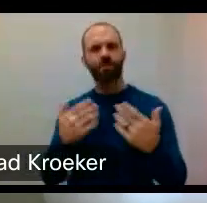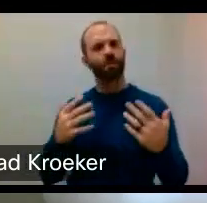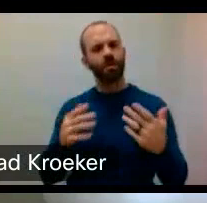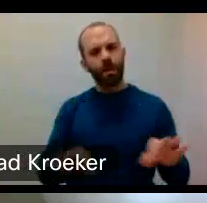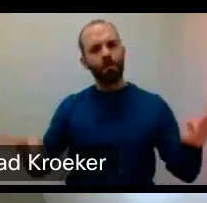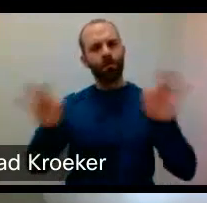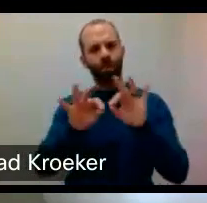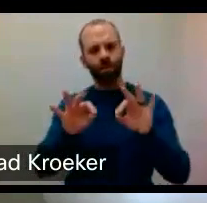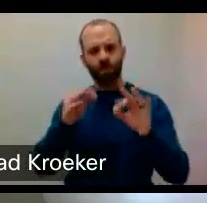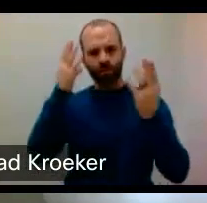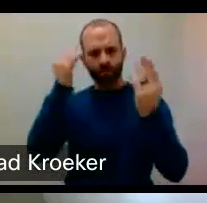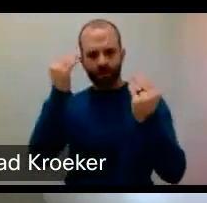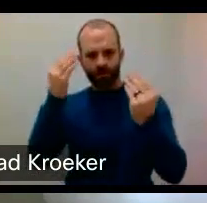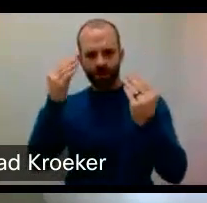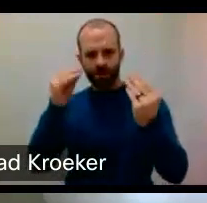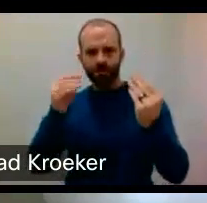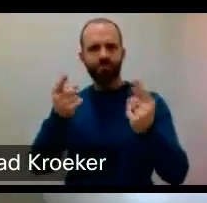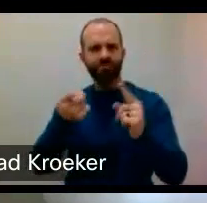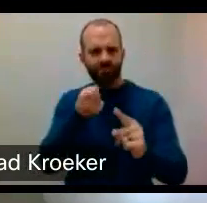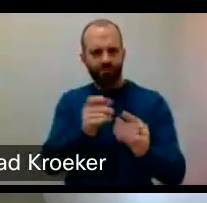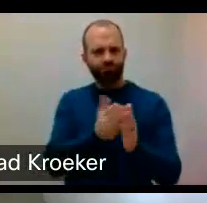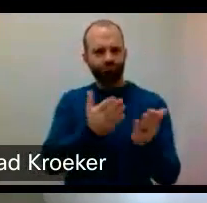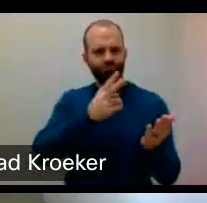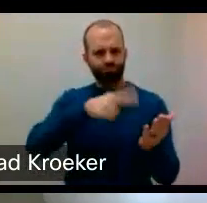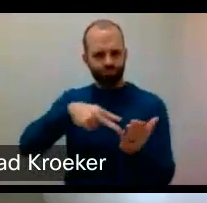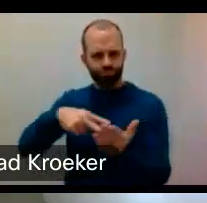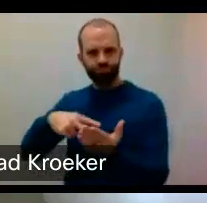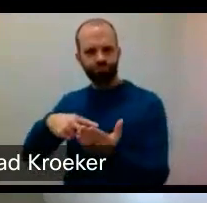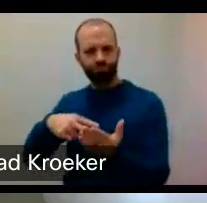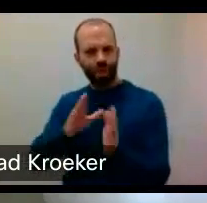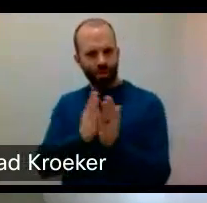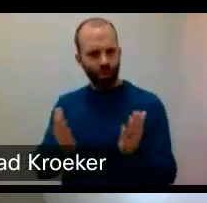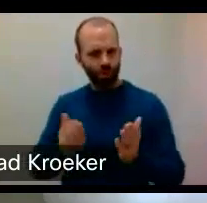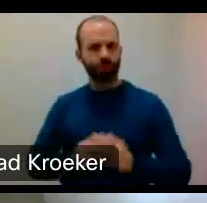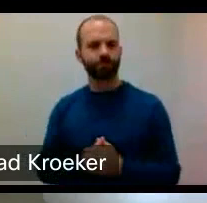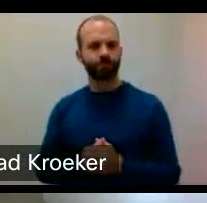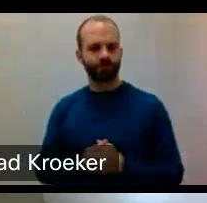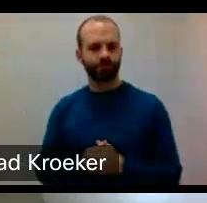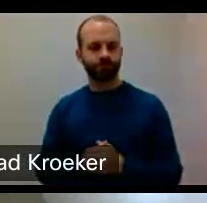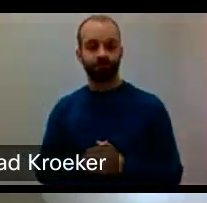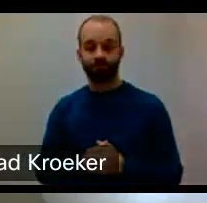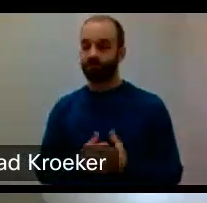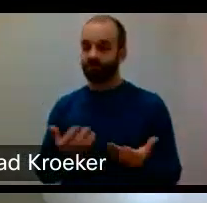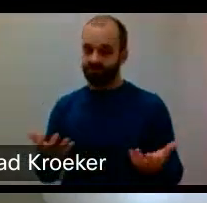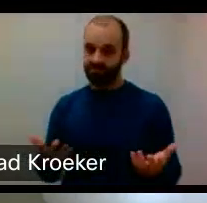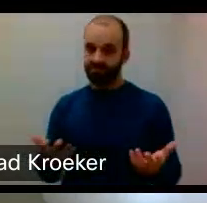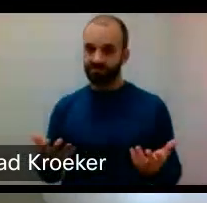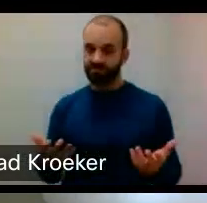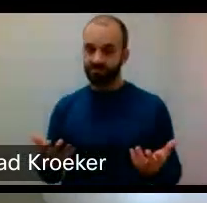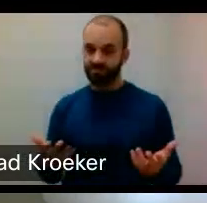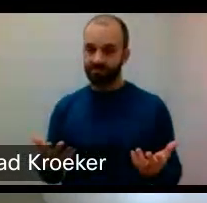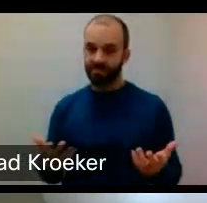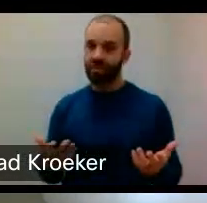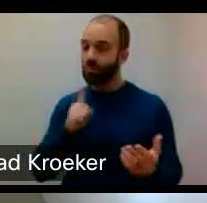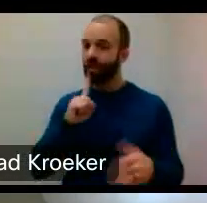pieces of information that she learned when writing or when reading this book. So this book, I've actually